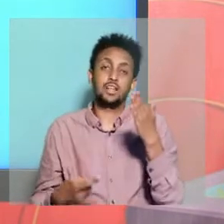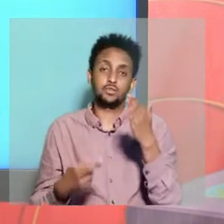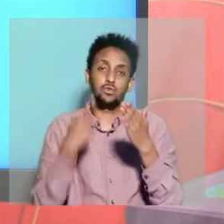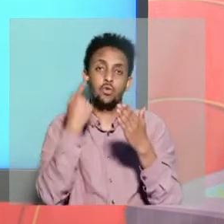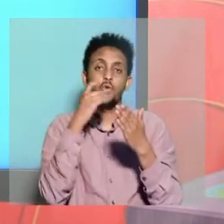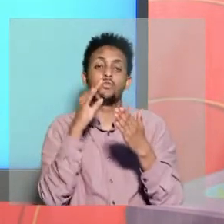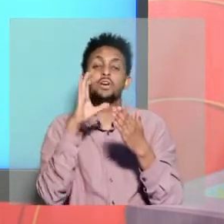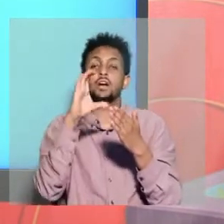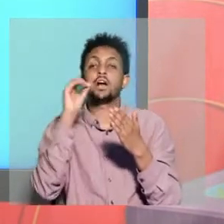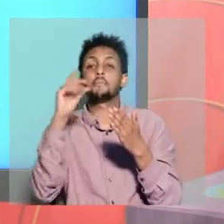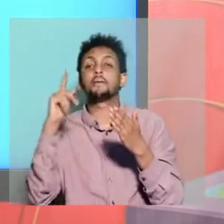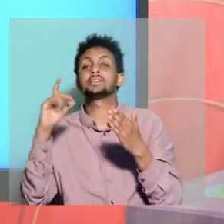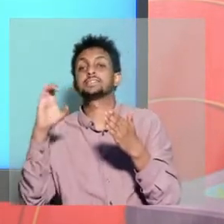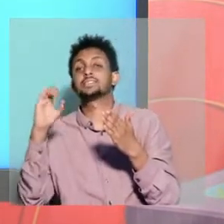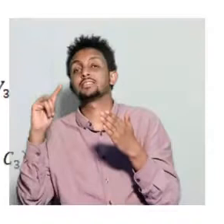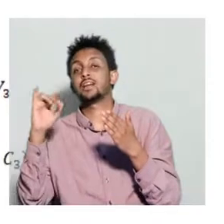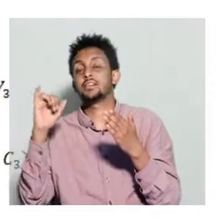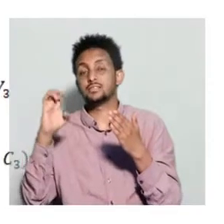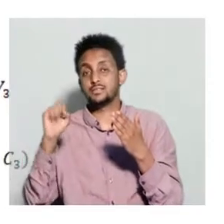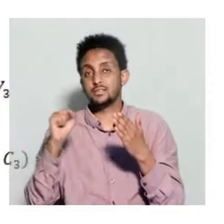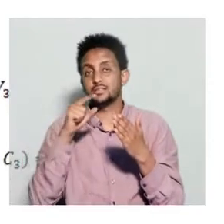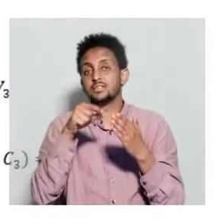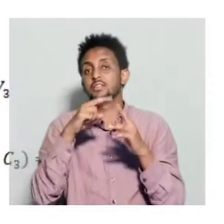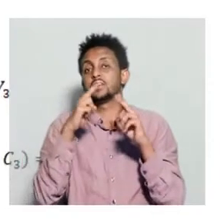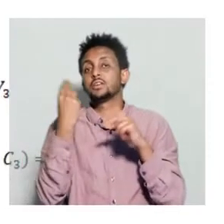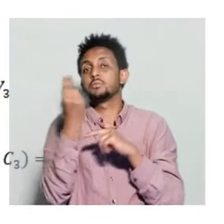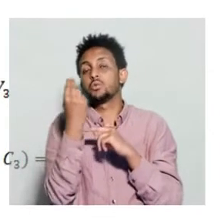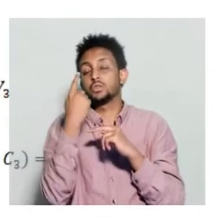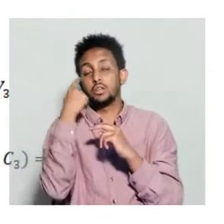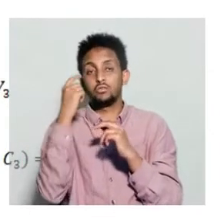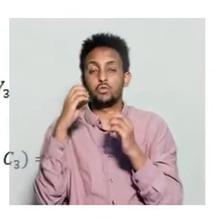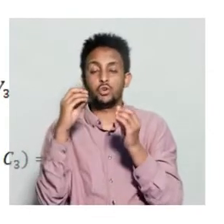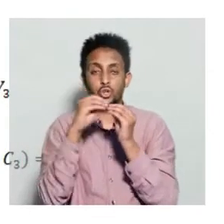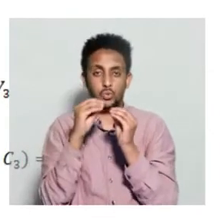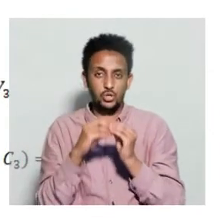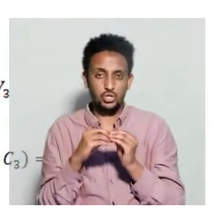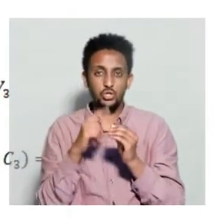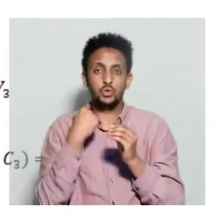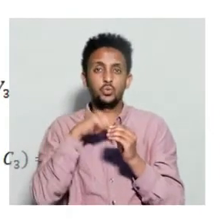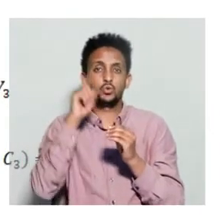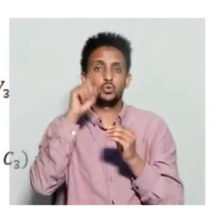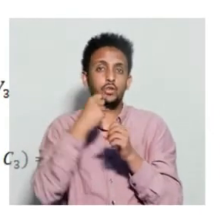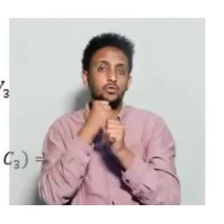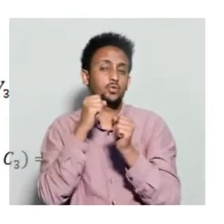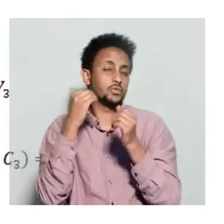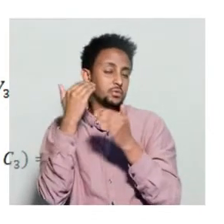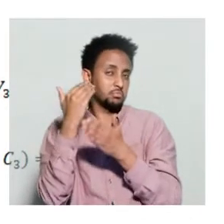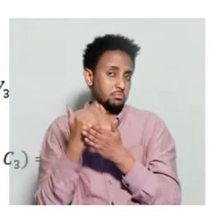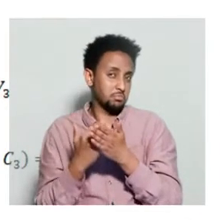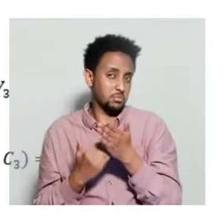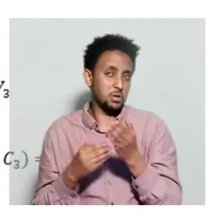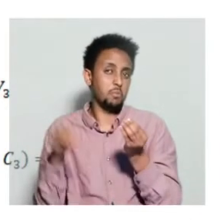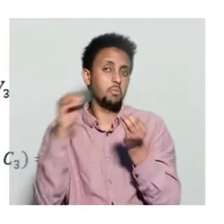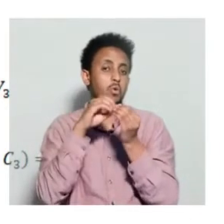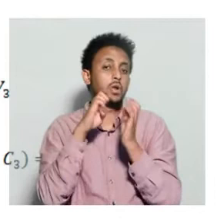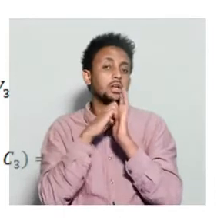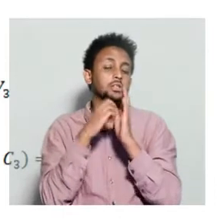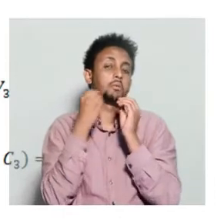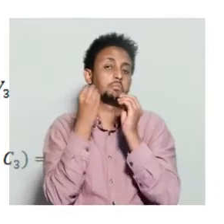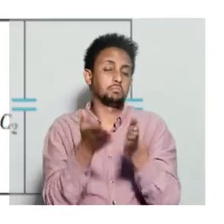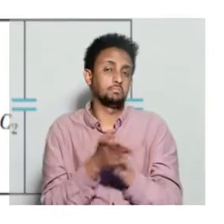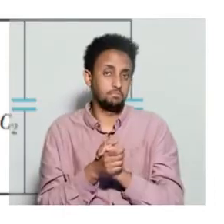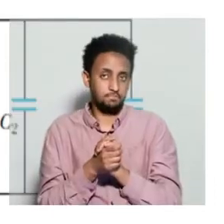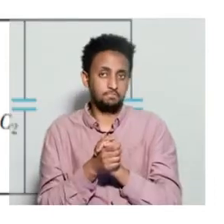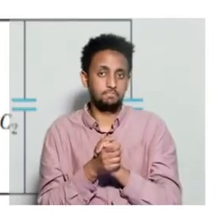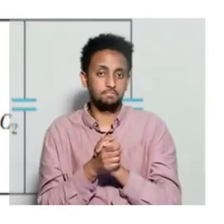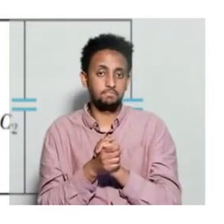the capacitance. This is a very important equation, and you should have to solve some more examples on